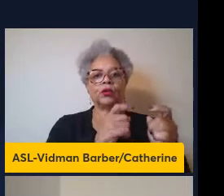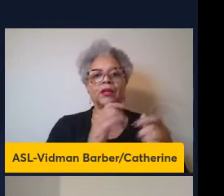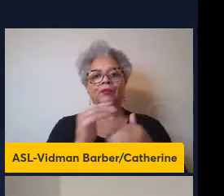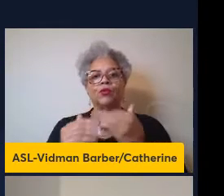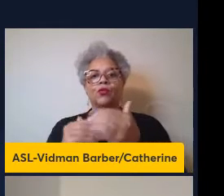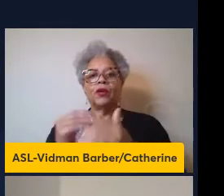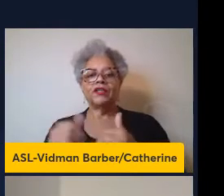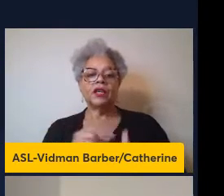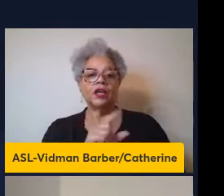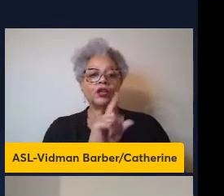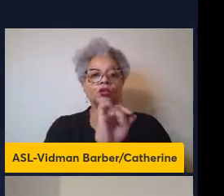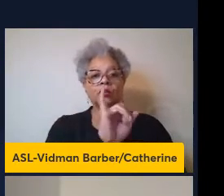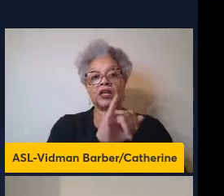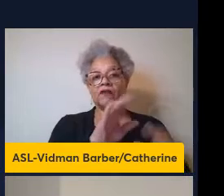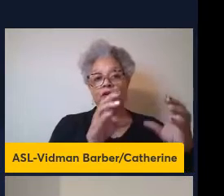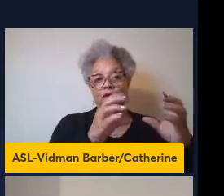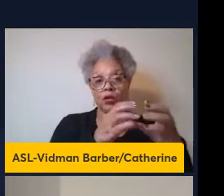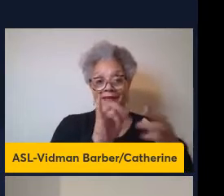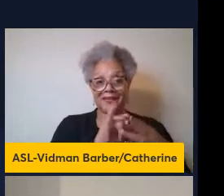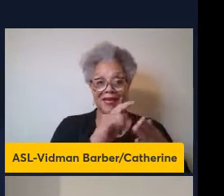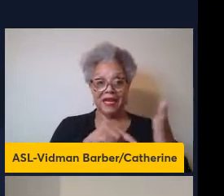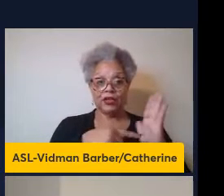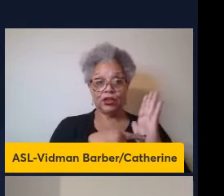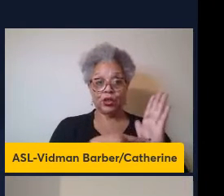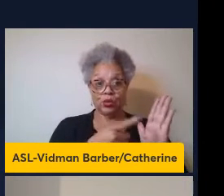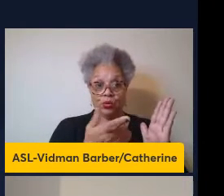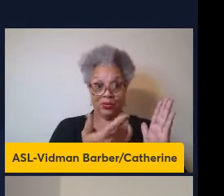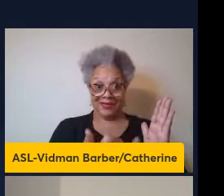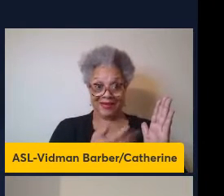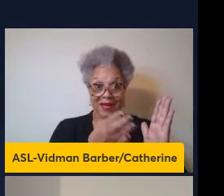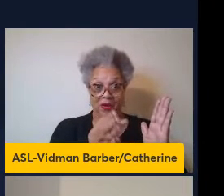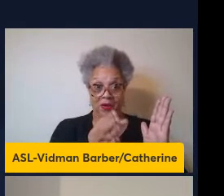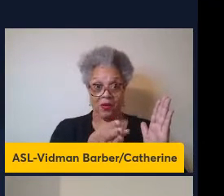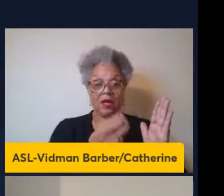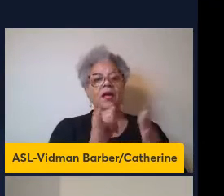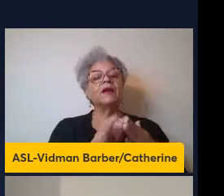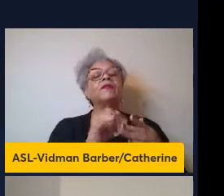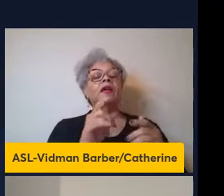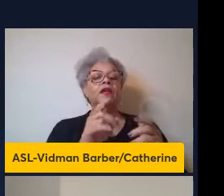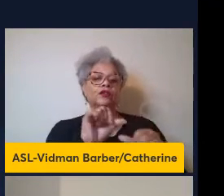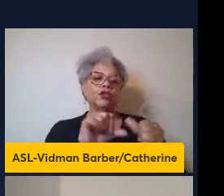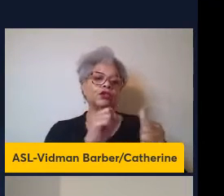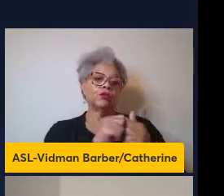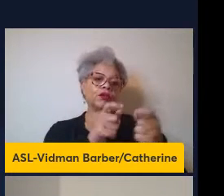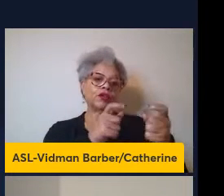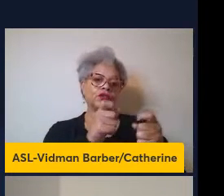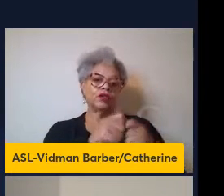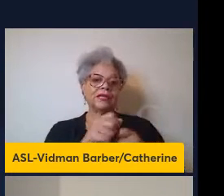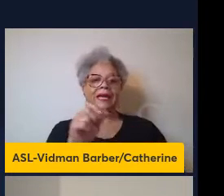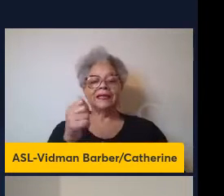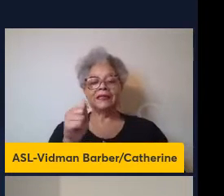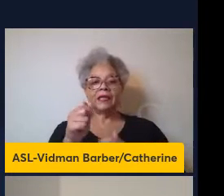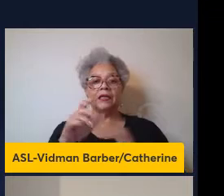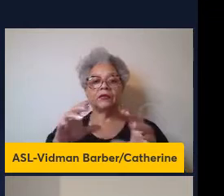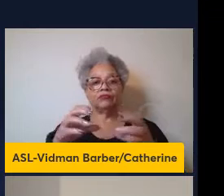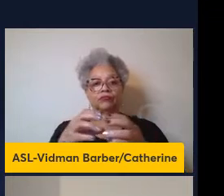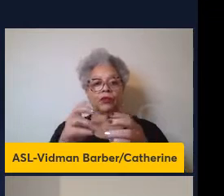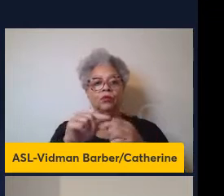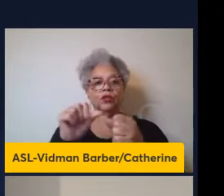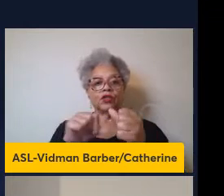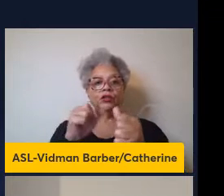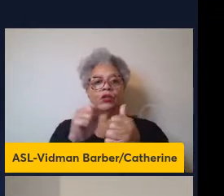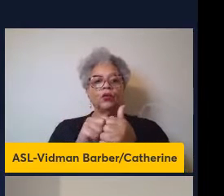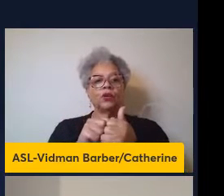20 of these clusters, which is what I'm showing you here, were associated with controllers and 10 clusters were associated with